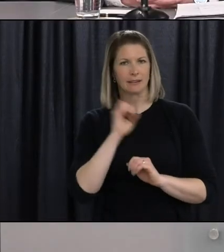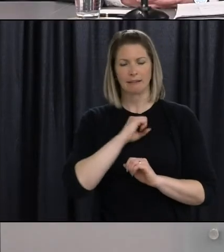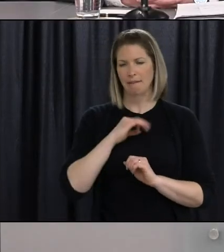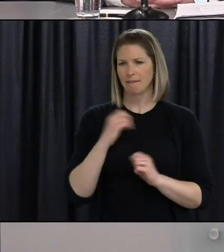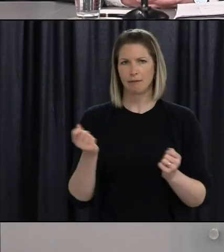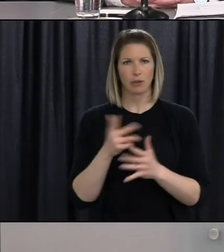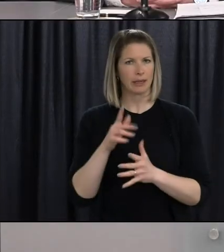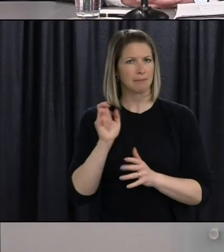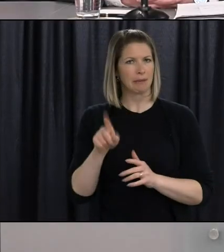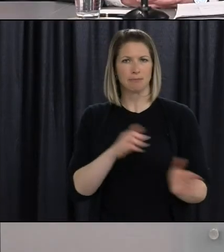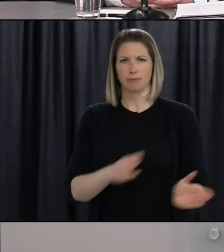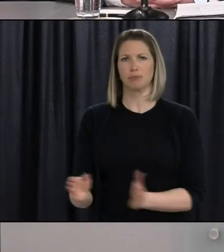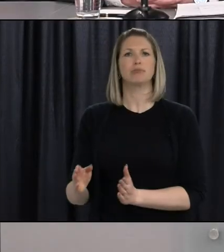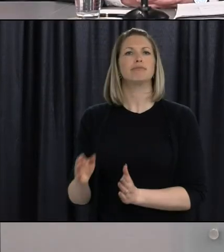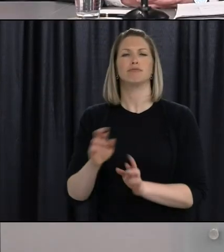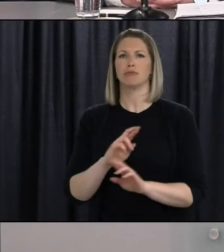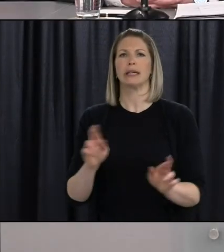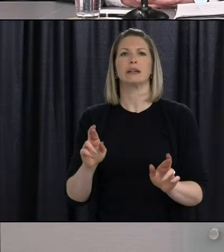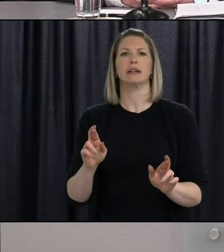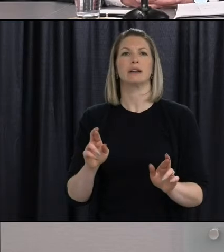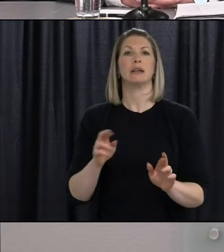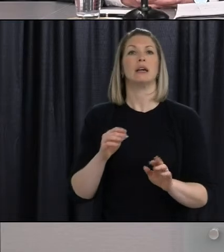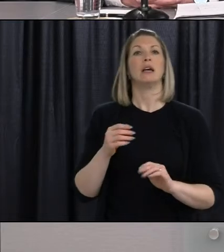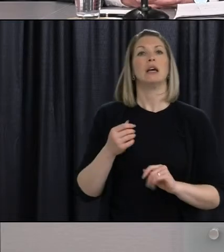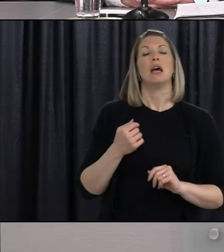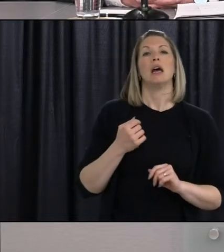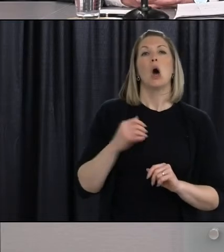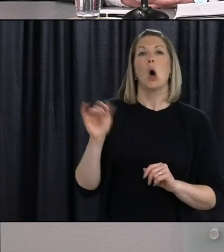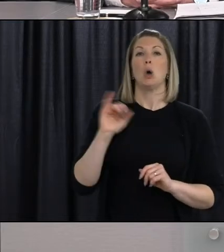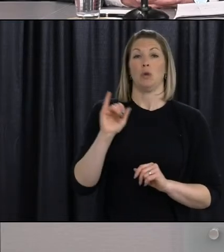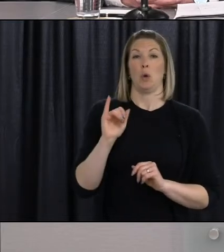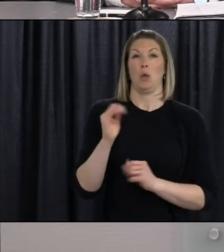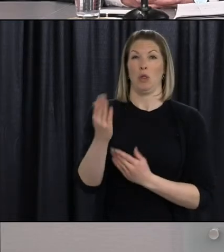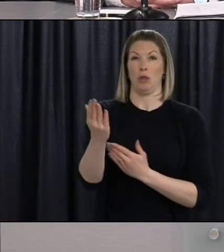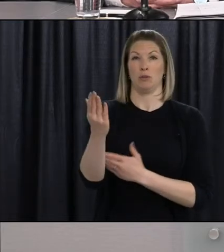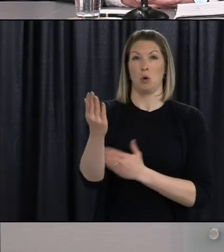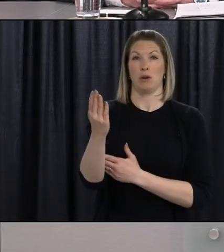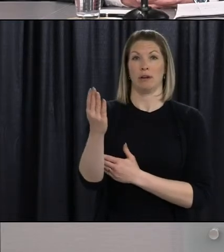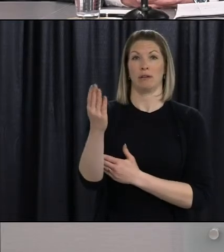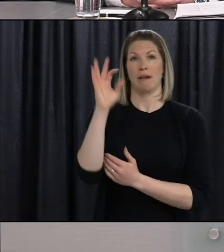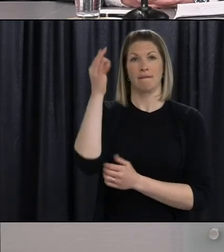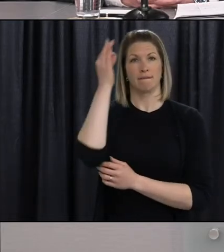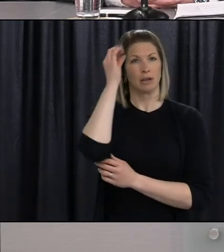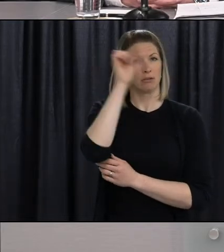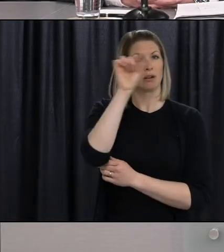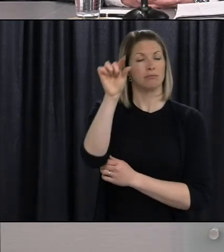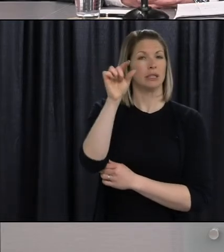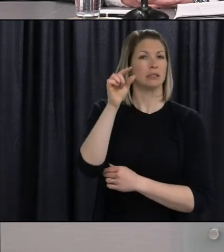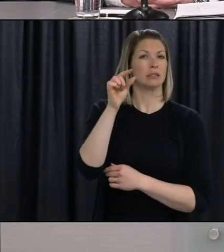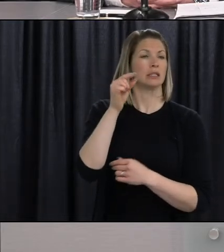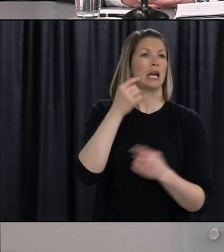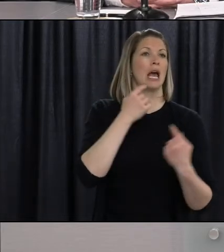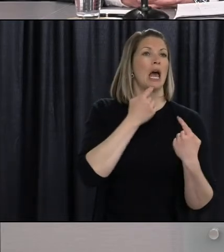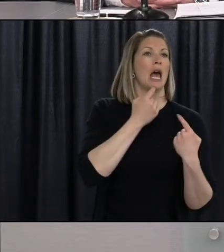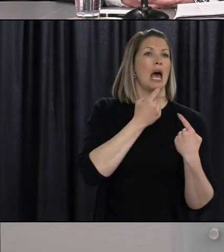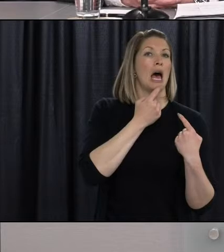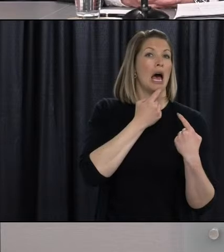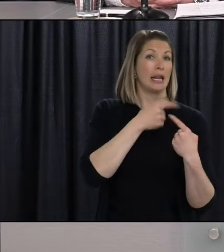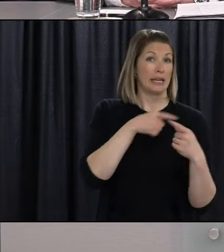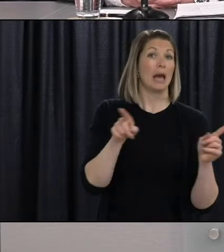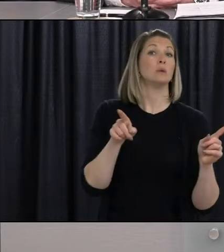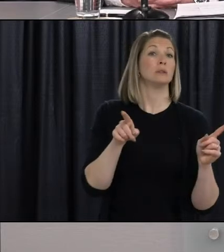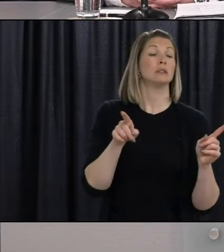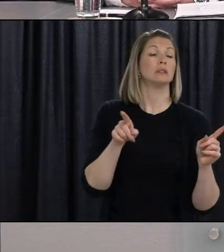Thank you. I don't know if you saw the federal briefing just before this, but in it they said that the Atlantic provinces and territories are in a better position to jump on their